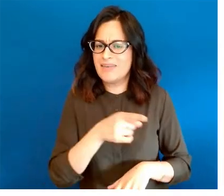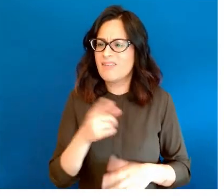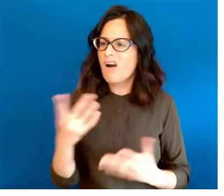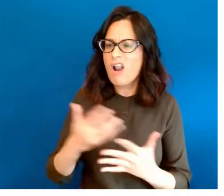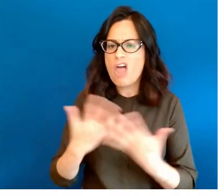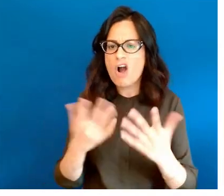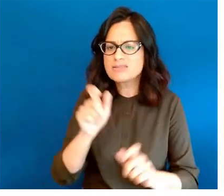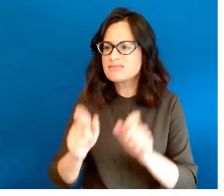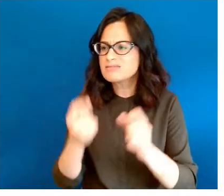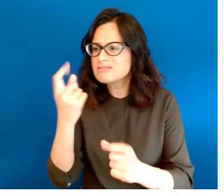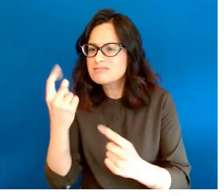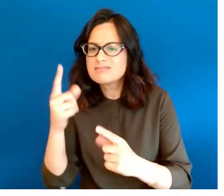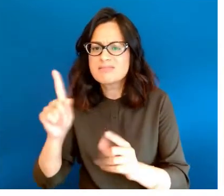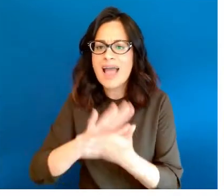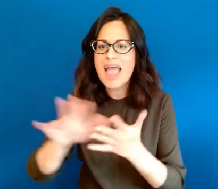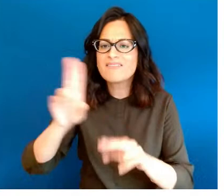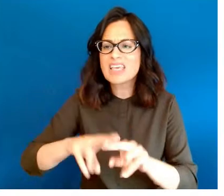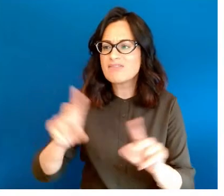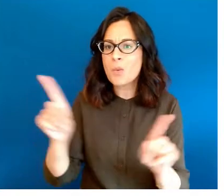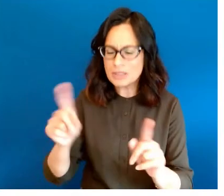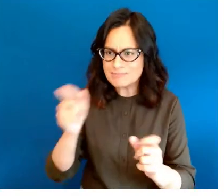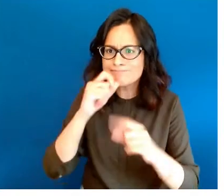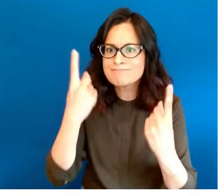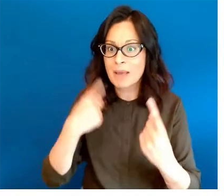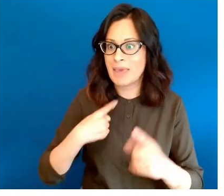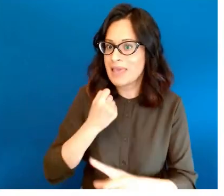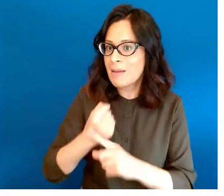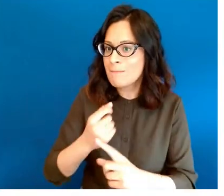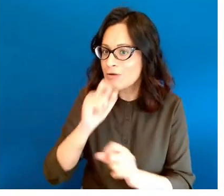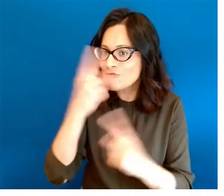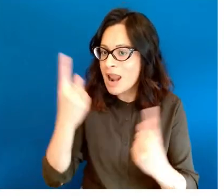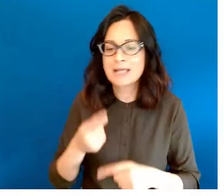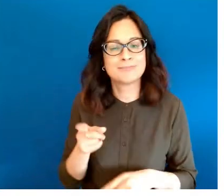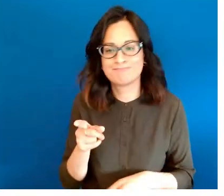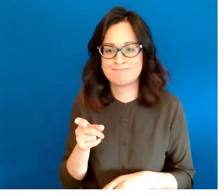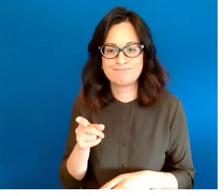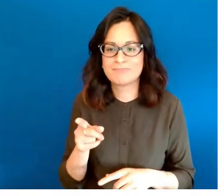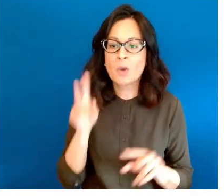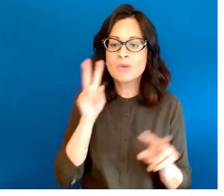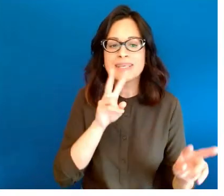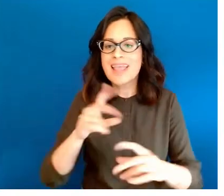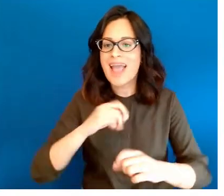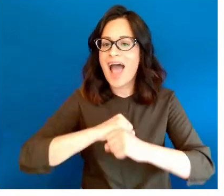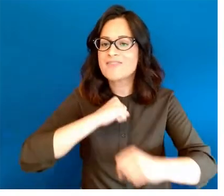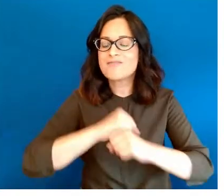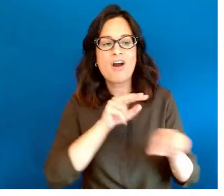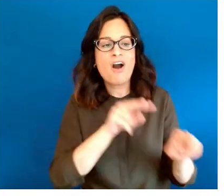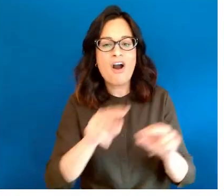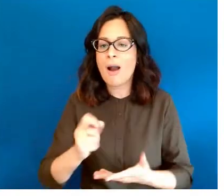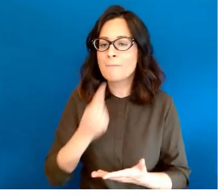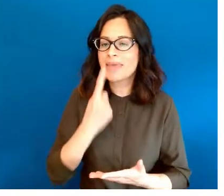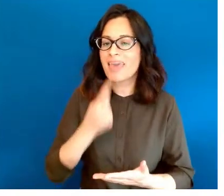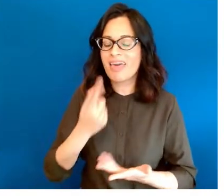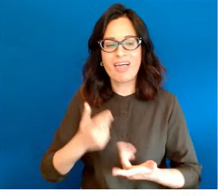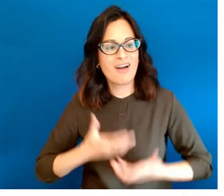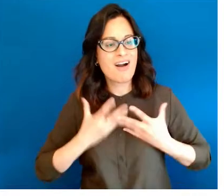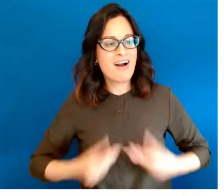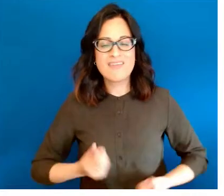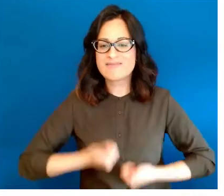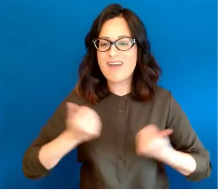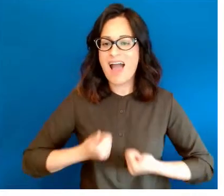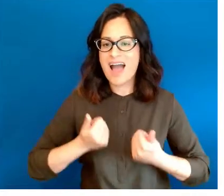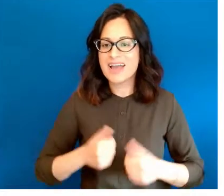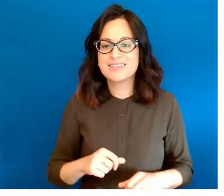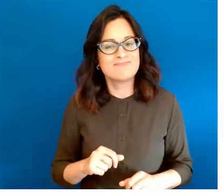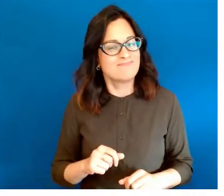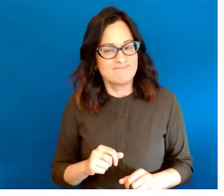think they understand the impact it really has on people's lives. Or they've seen the commercials and they think you take a few pills and you should be fine. I